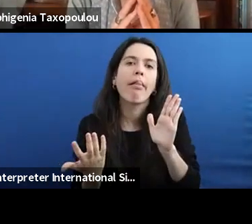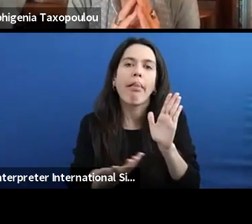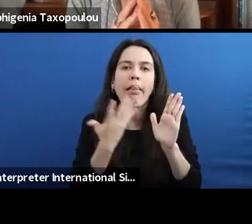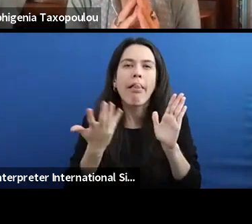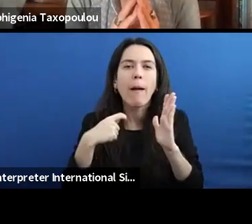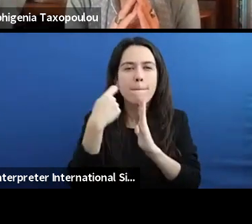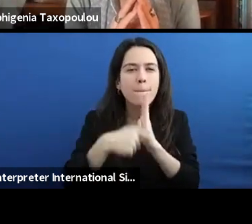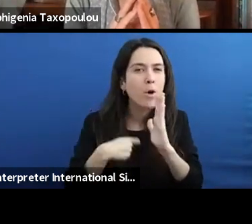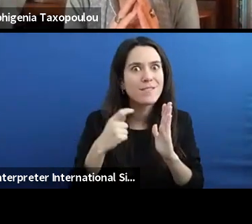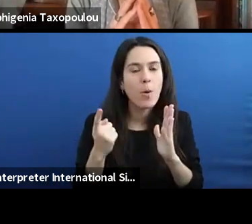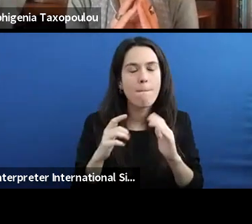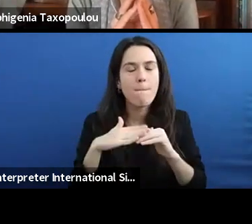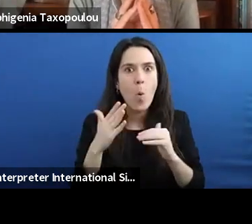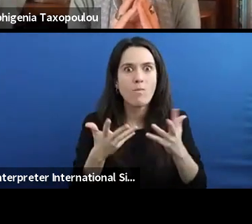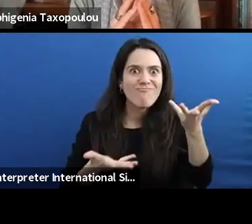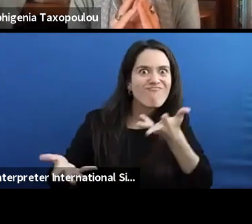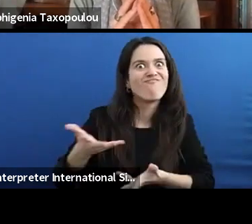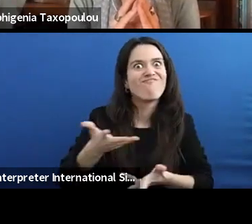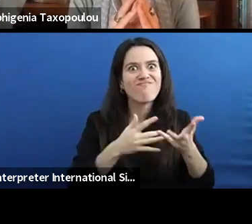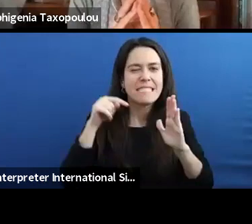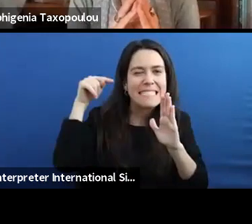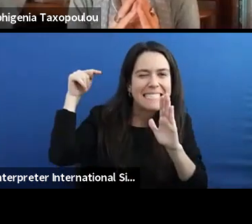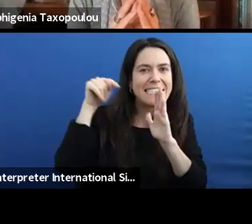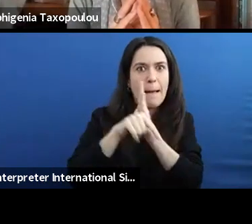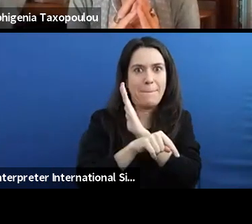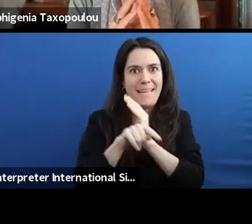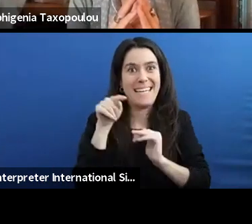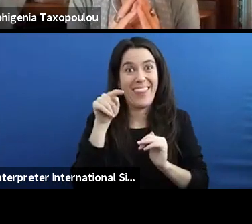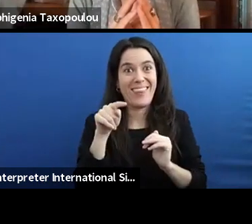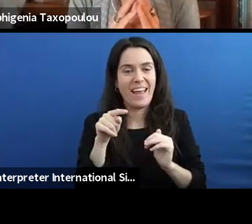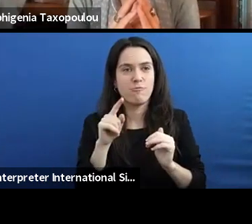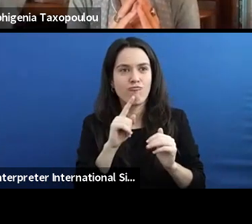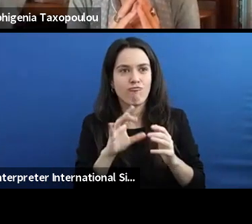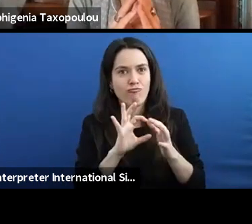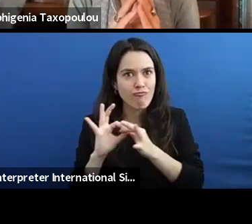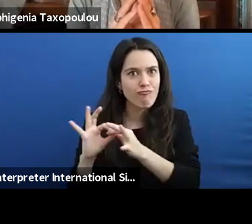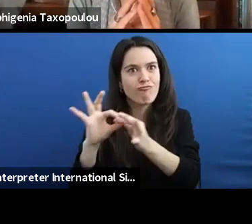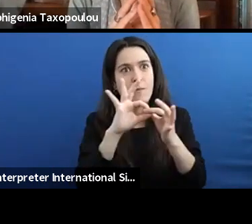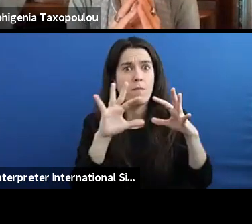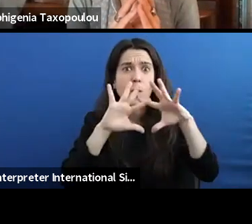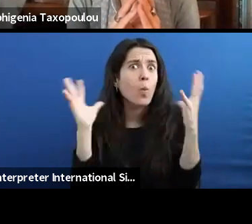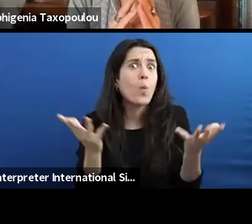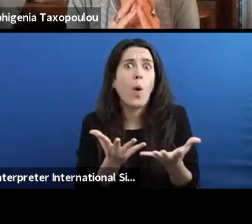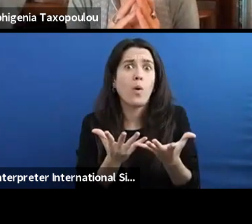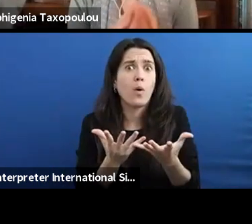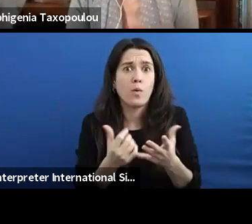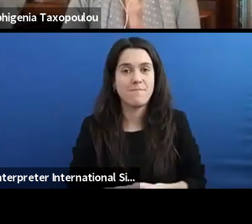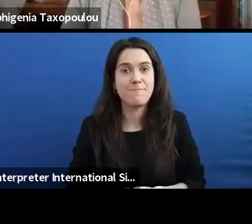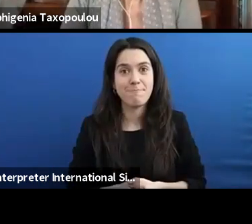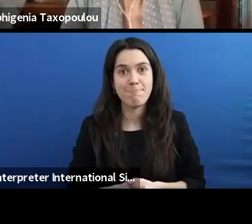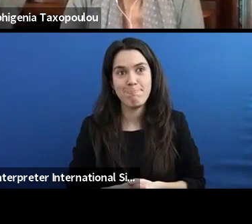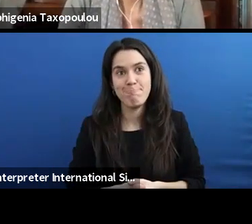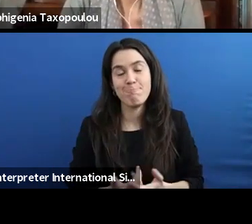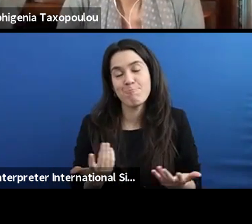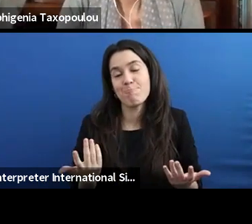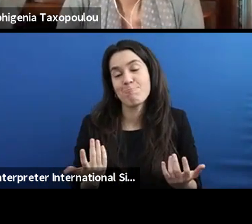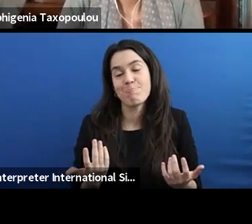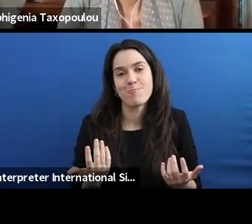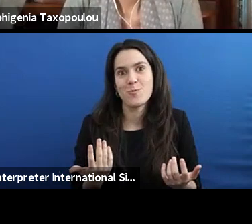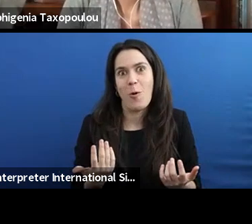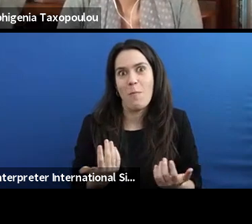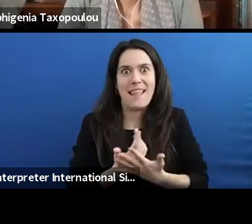I think this is the most important thing, to collaborate worldwide. And with all the people working on this